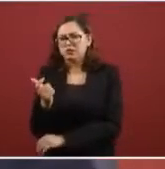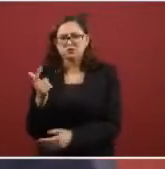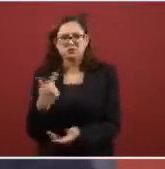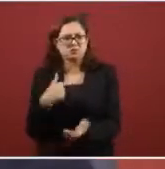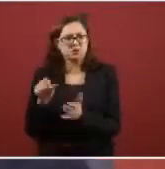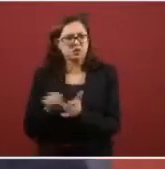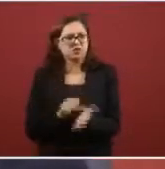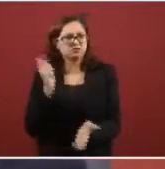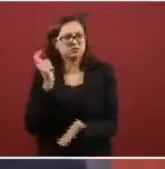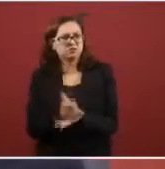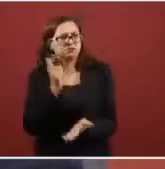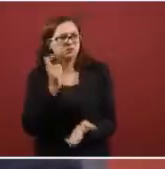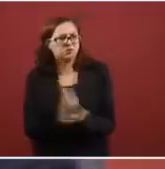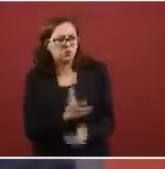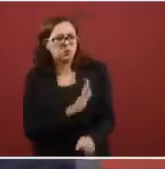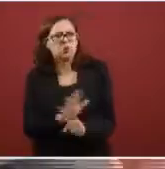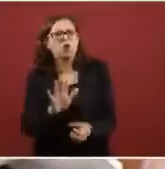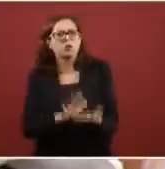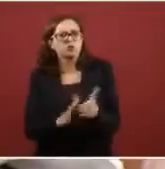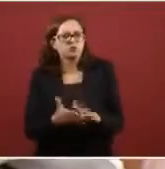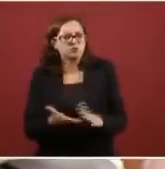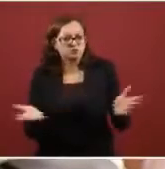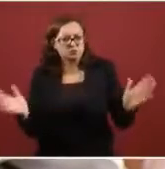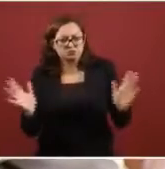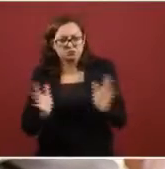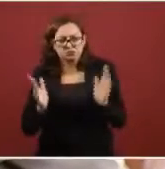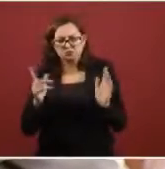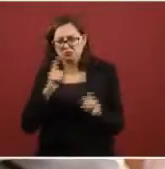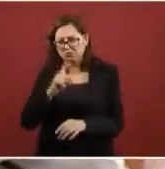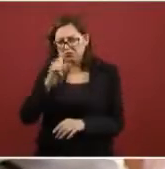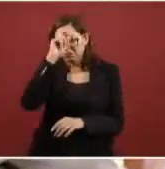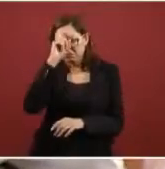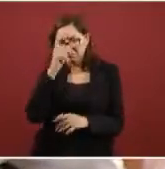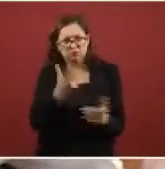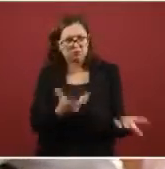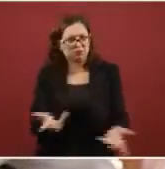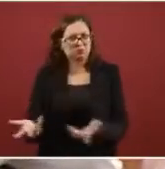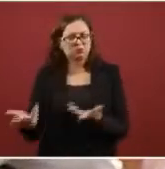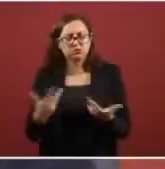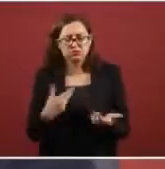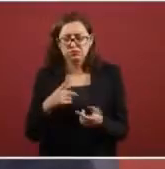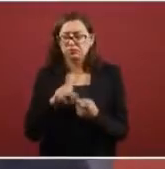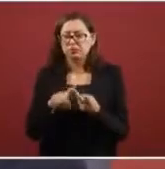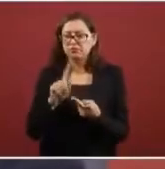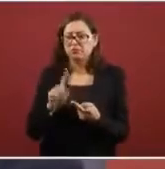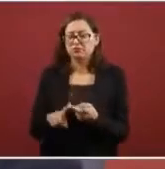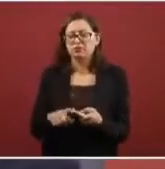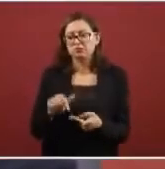they were estimating the consumption